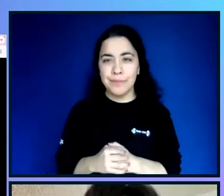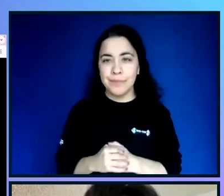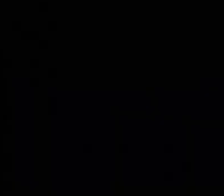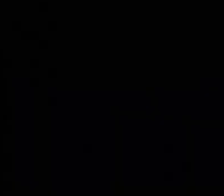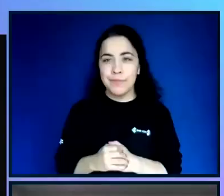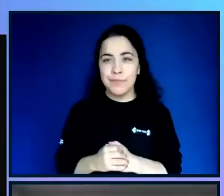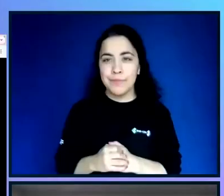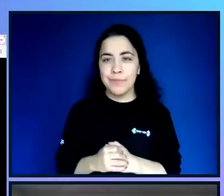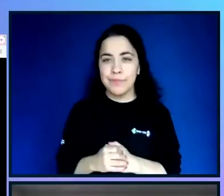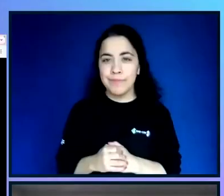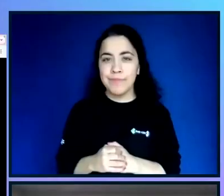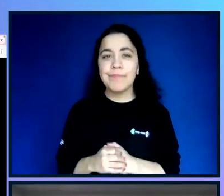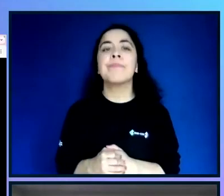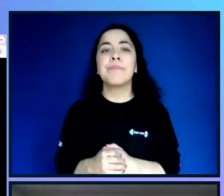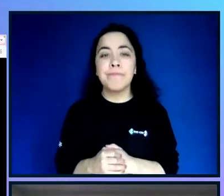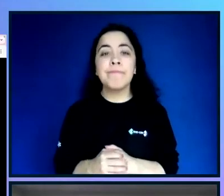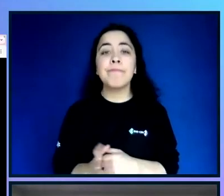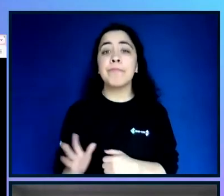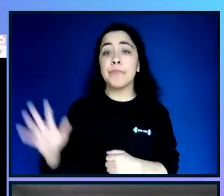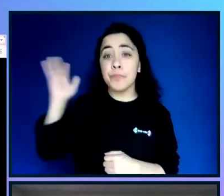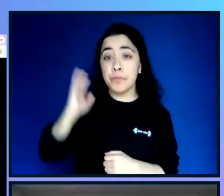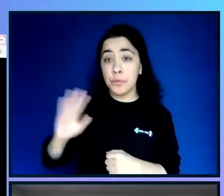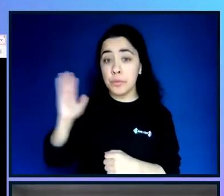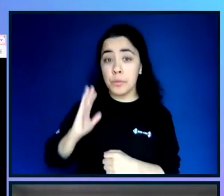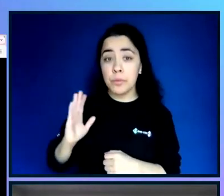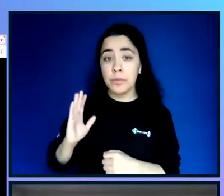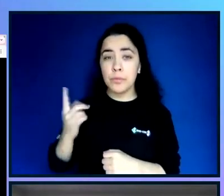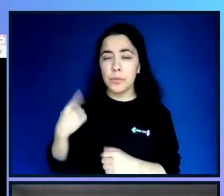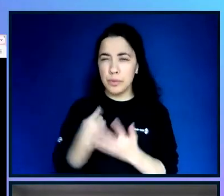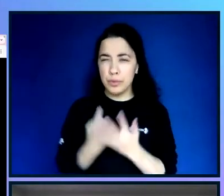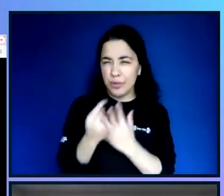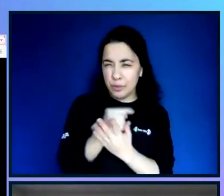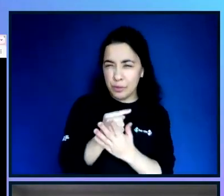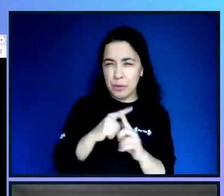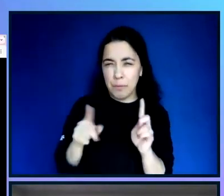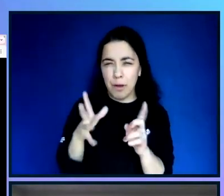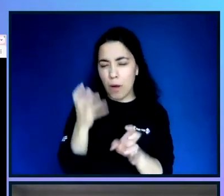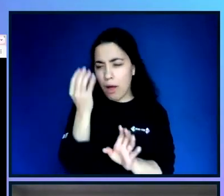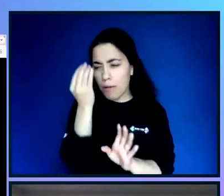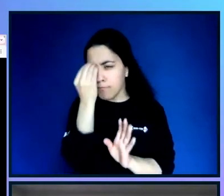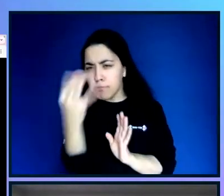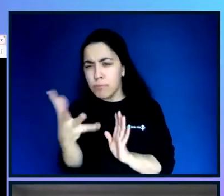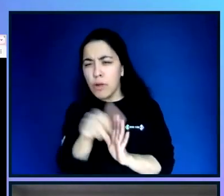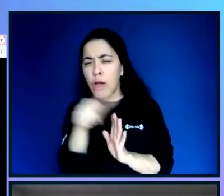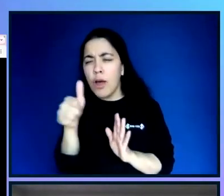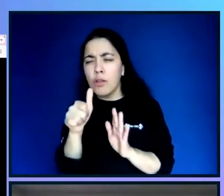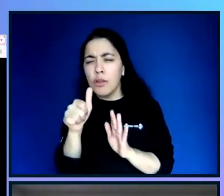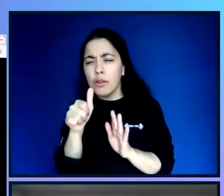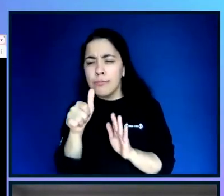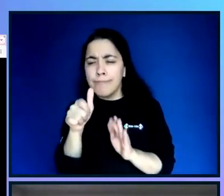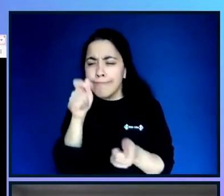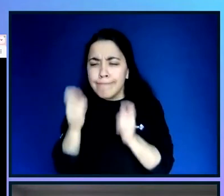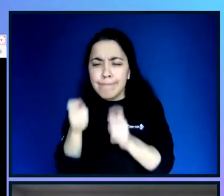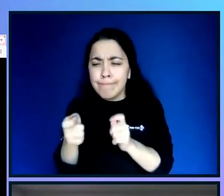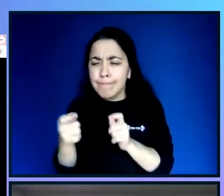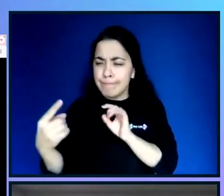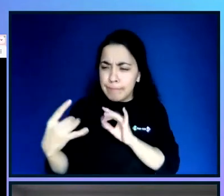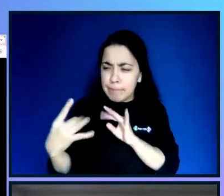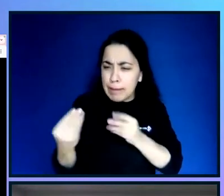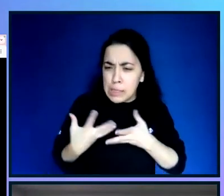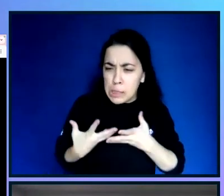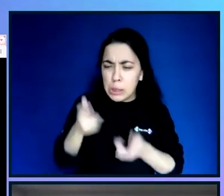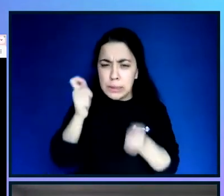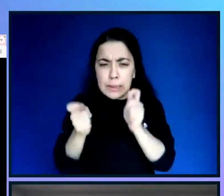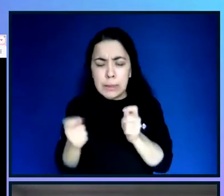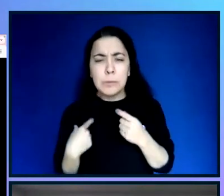We covered some of these previously, but just to highlight other changes that we were inspired to make based on feedback. As